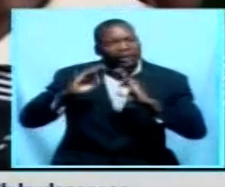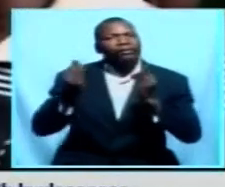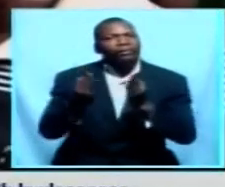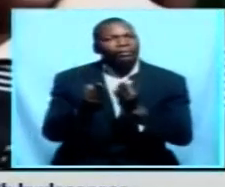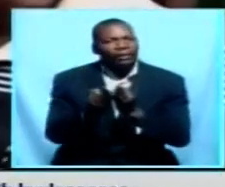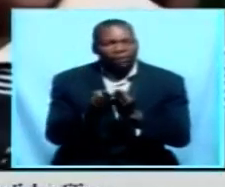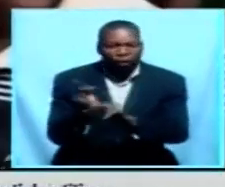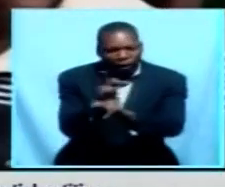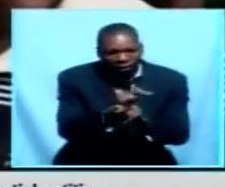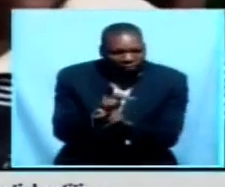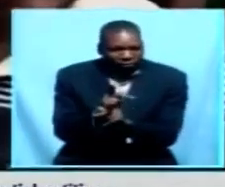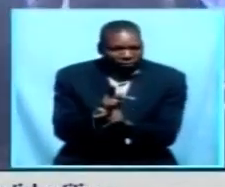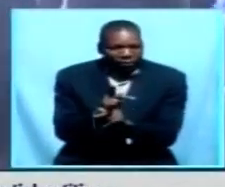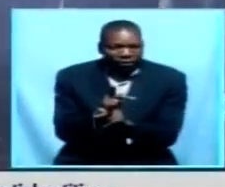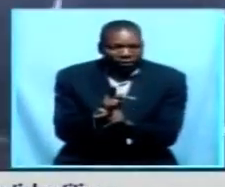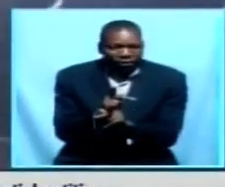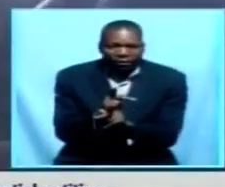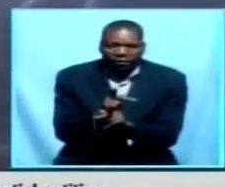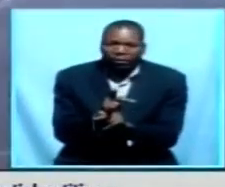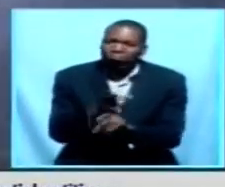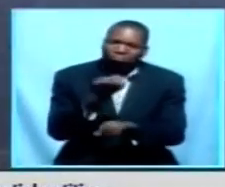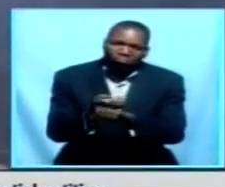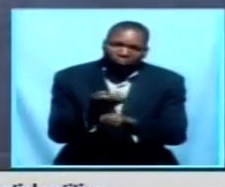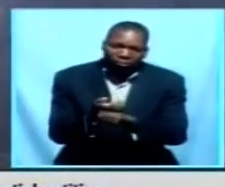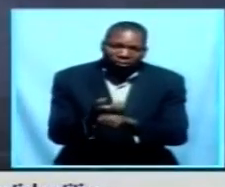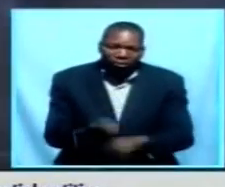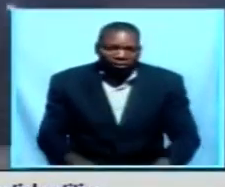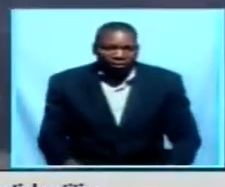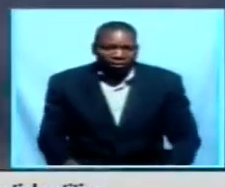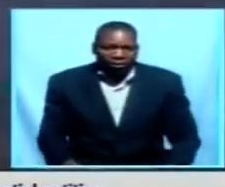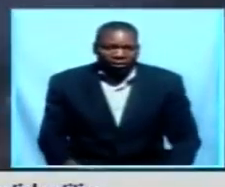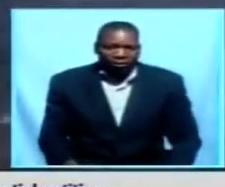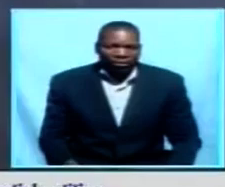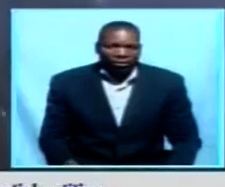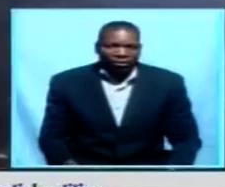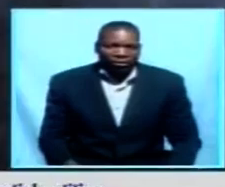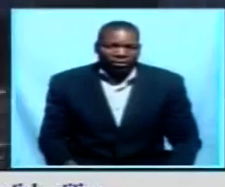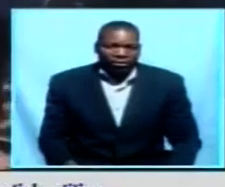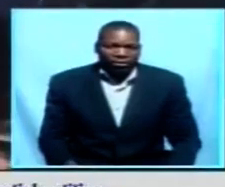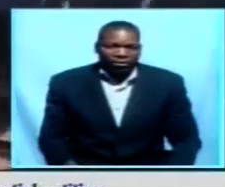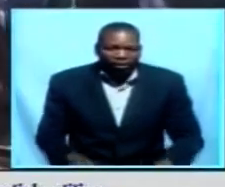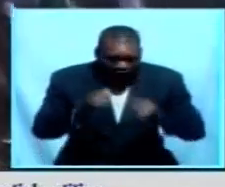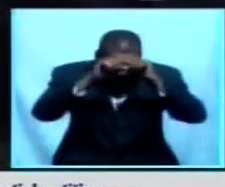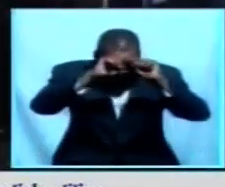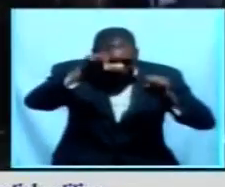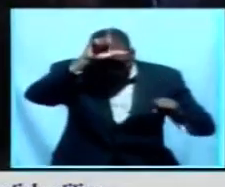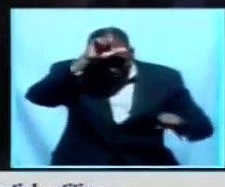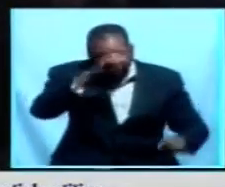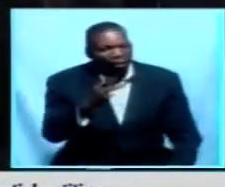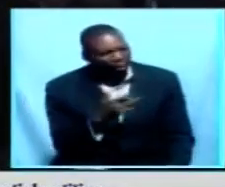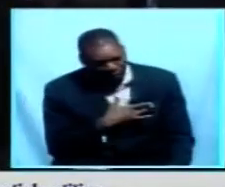nyumba nilibena poyambira pano. And the report of this incident has touched President Edgar